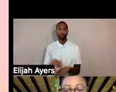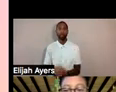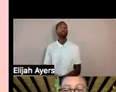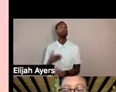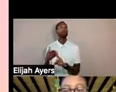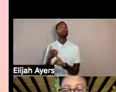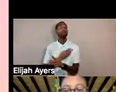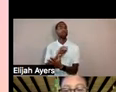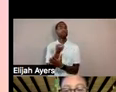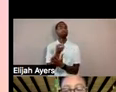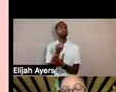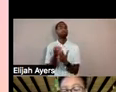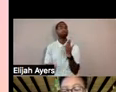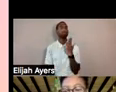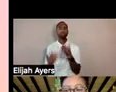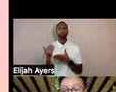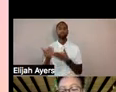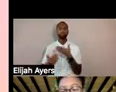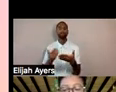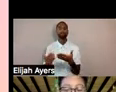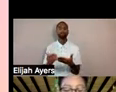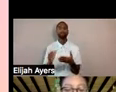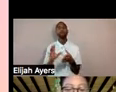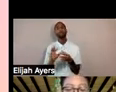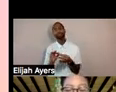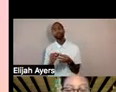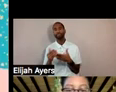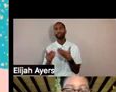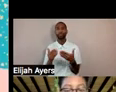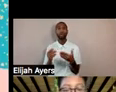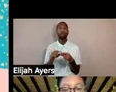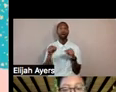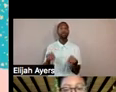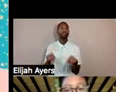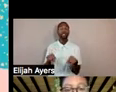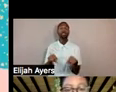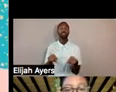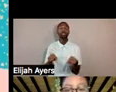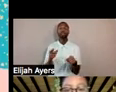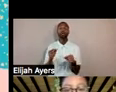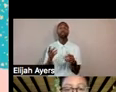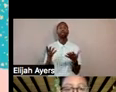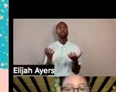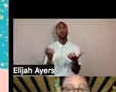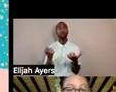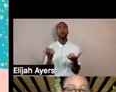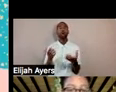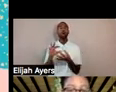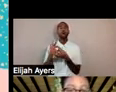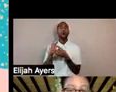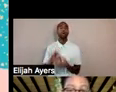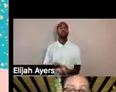Before we get into the breadth and depth of these gatherings, we want to just have a grounding